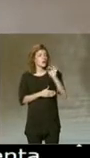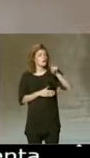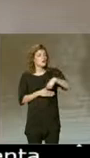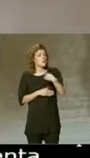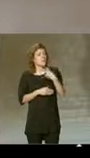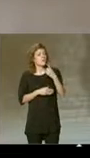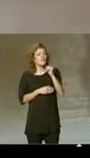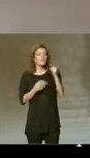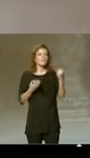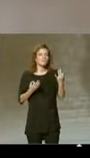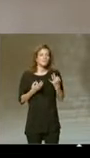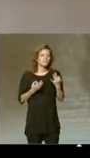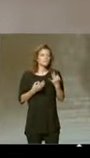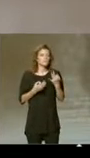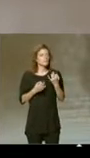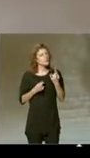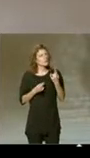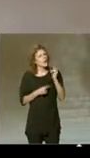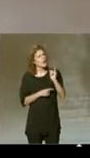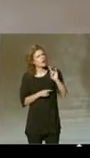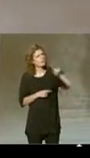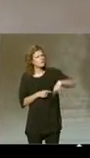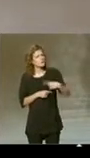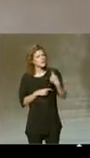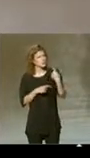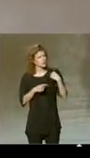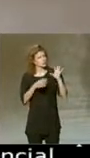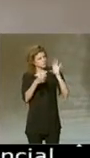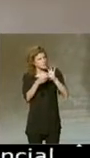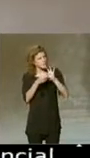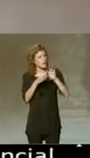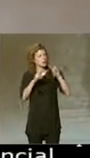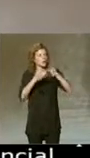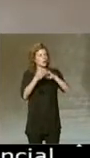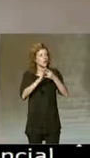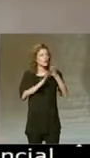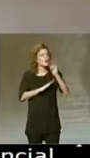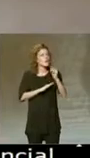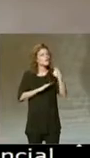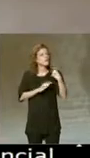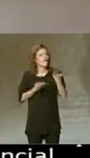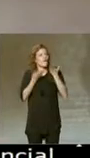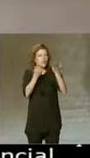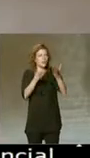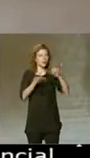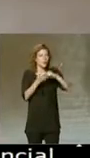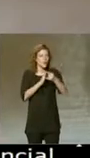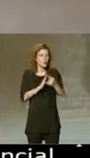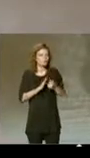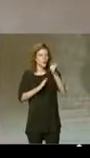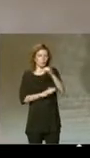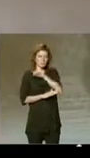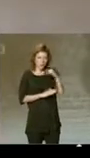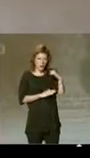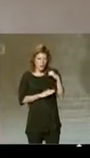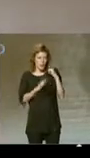accessibility needs. We've also found ourselves with a huge potential to provide